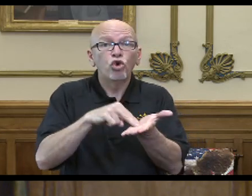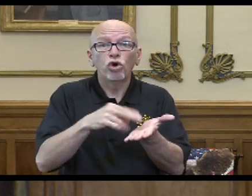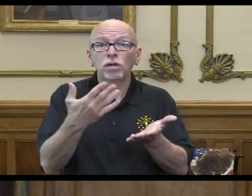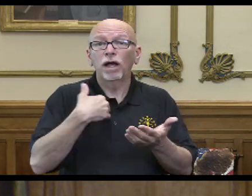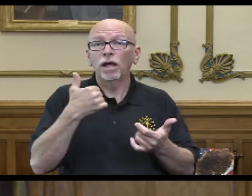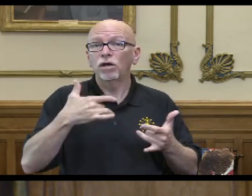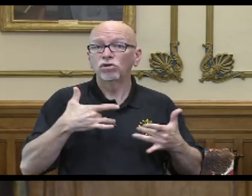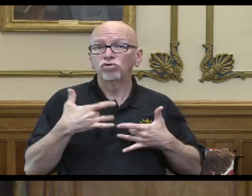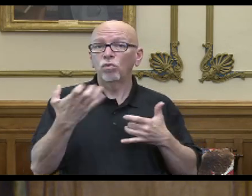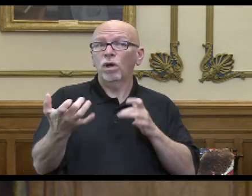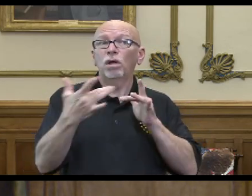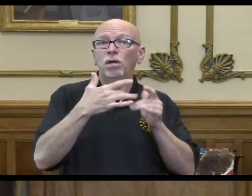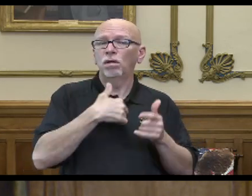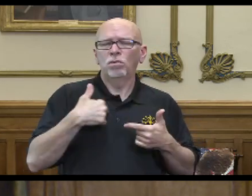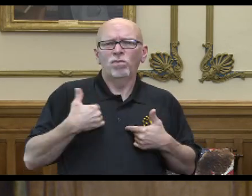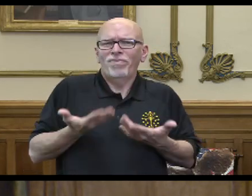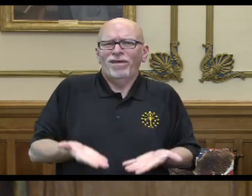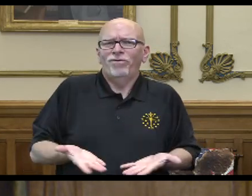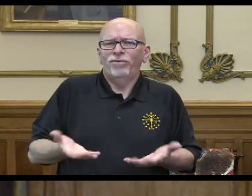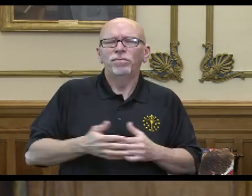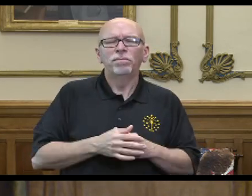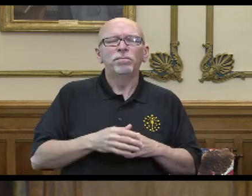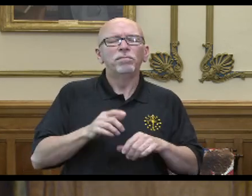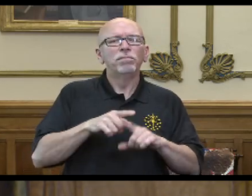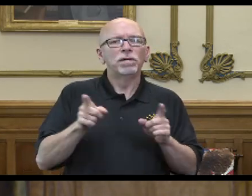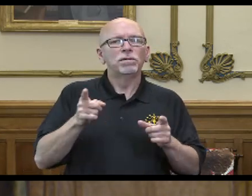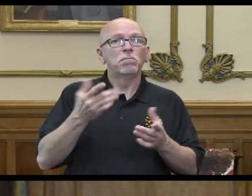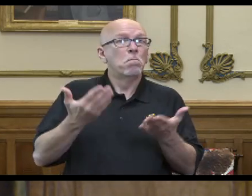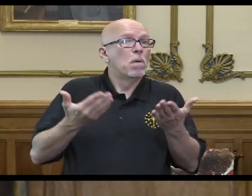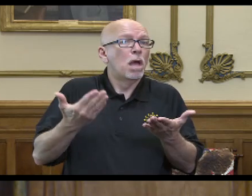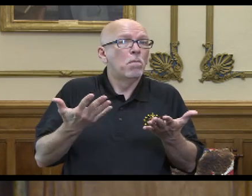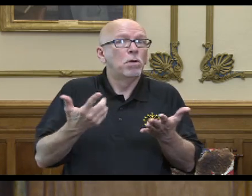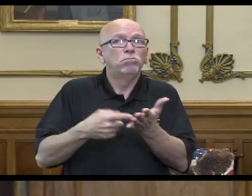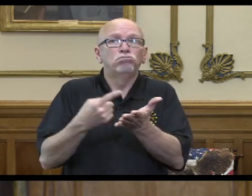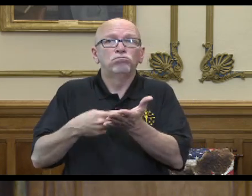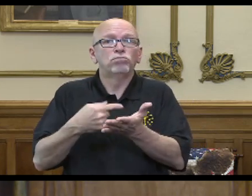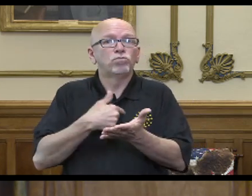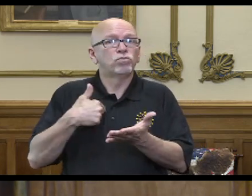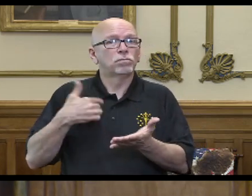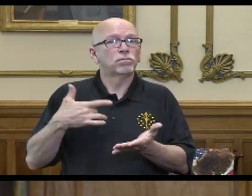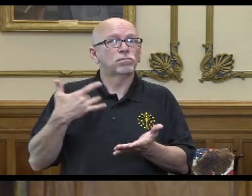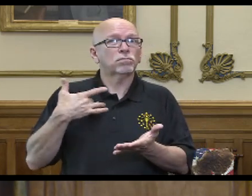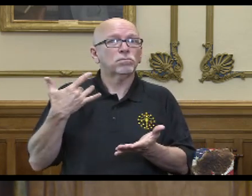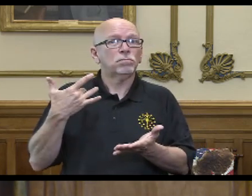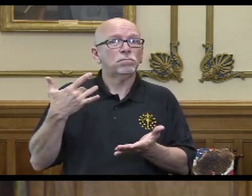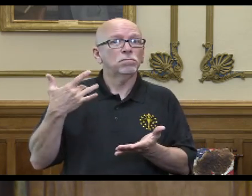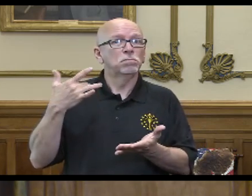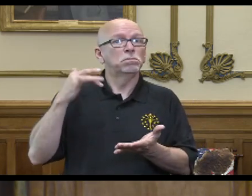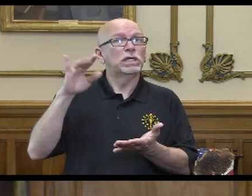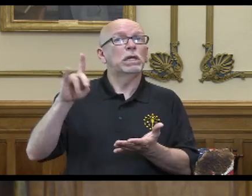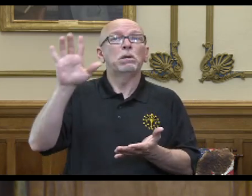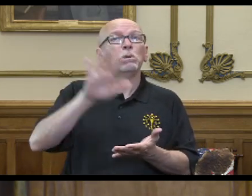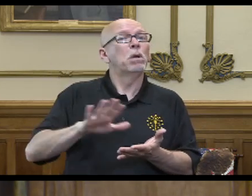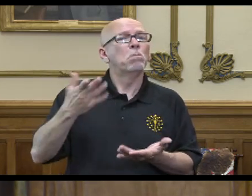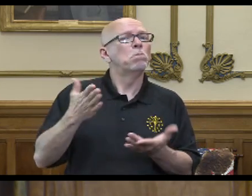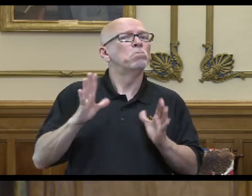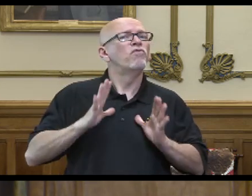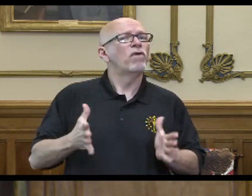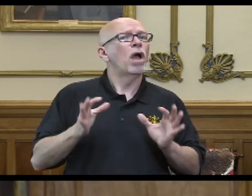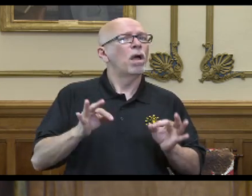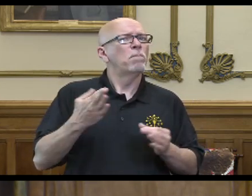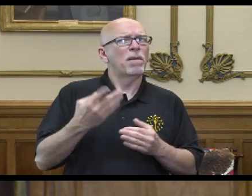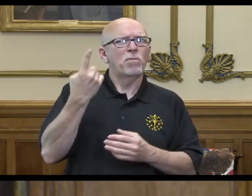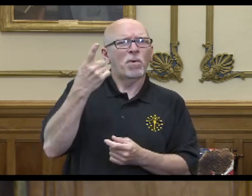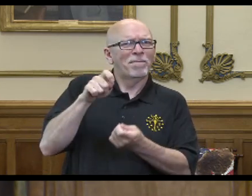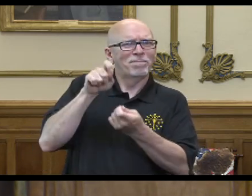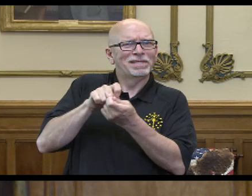state and want to be there as a resource. But there may be times when we feel the rest of the state is fine, but there may be a particular community that